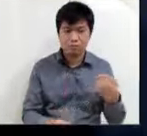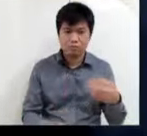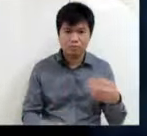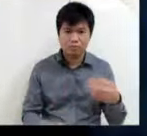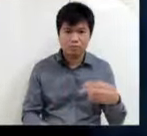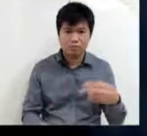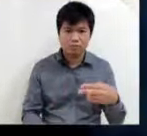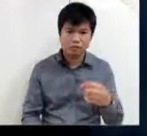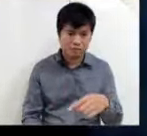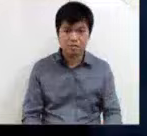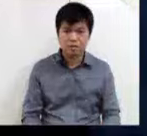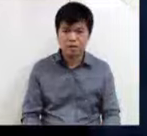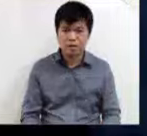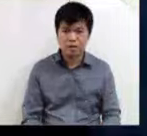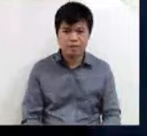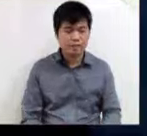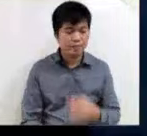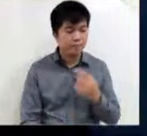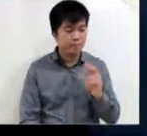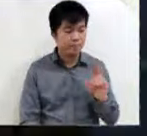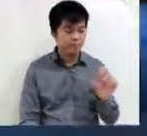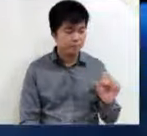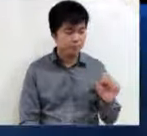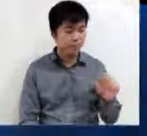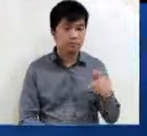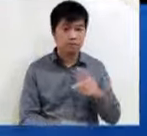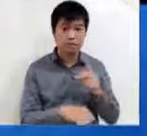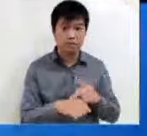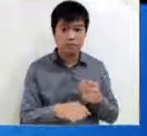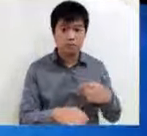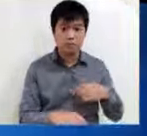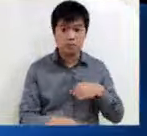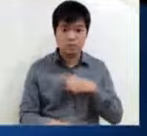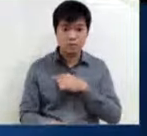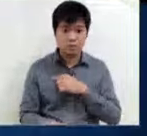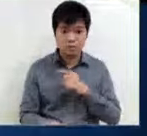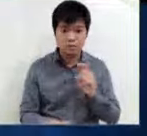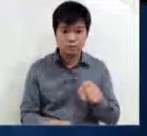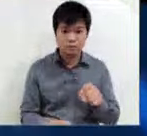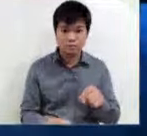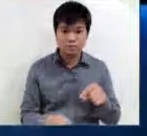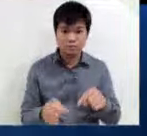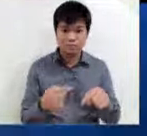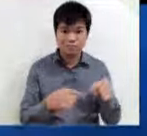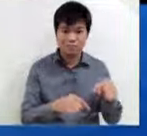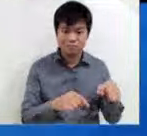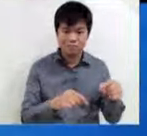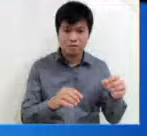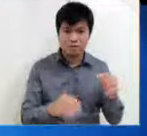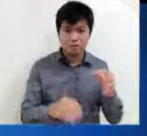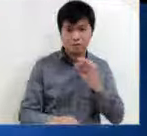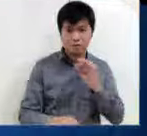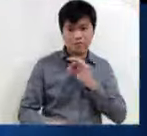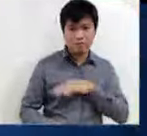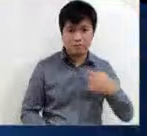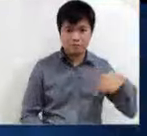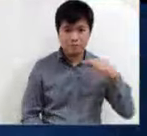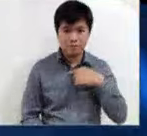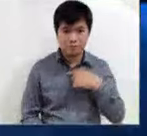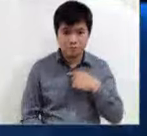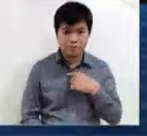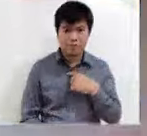for the U.S. and the Philippines, we need to look at what we've done well, what has worked for us, and focus on our own